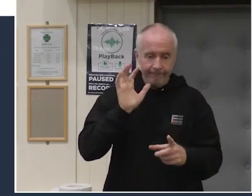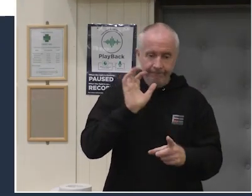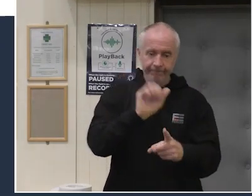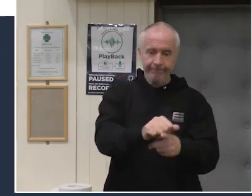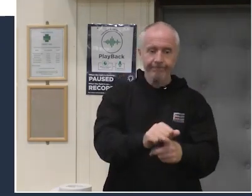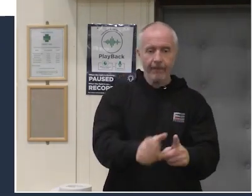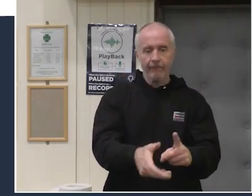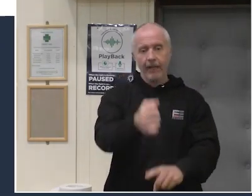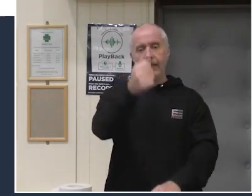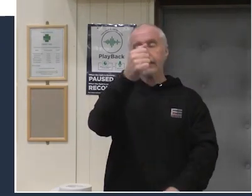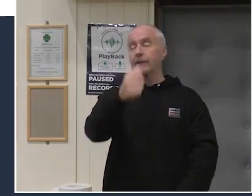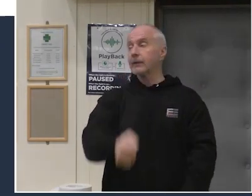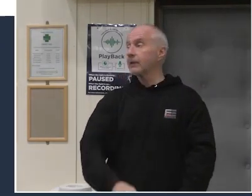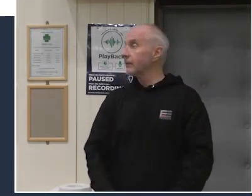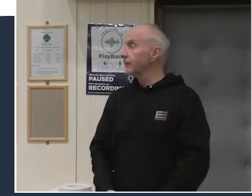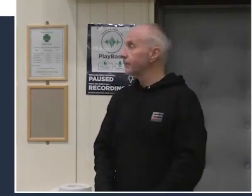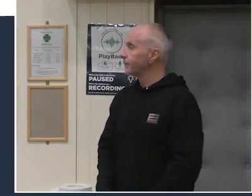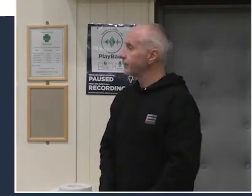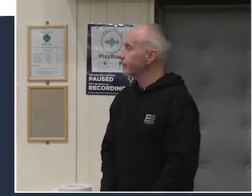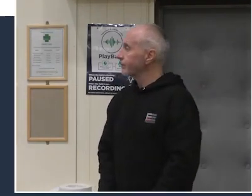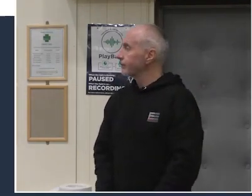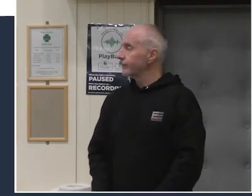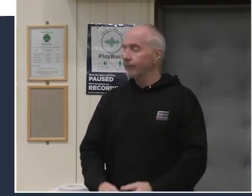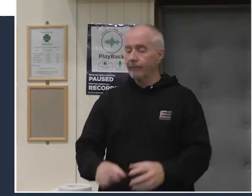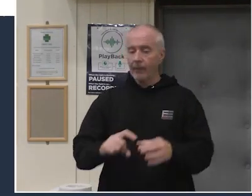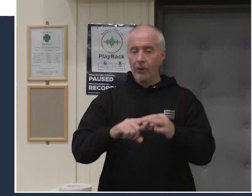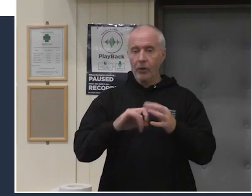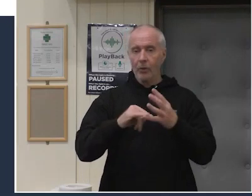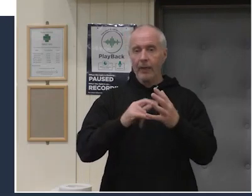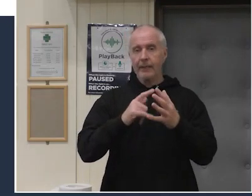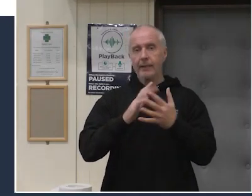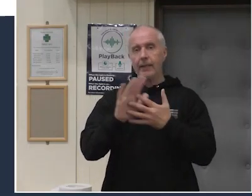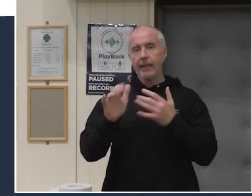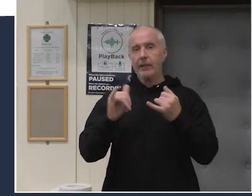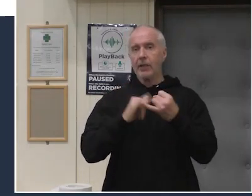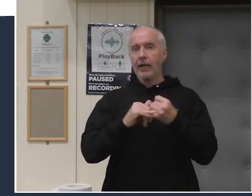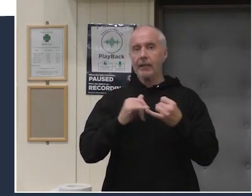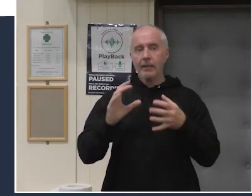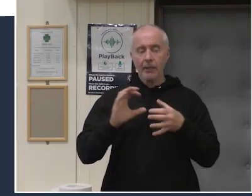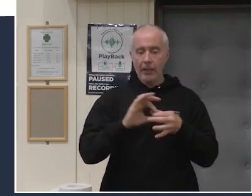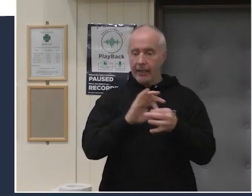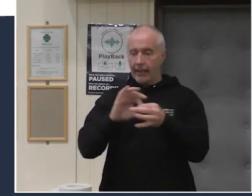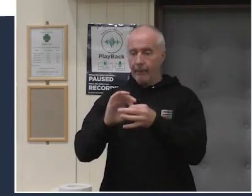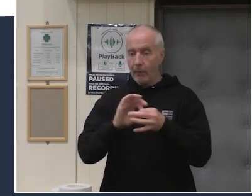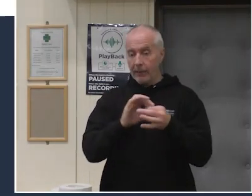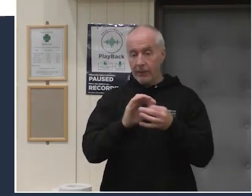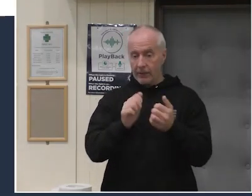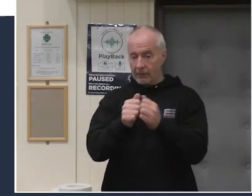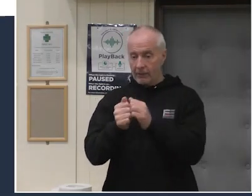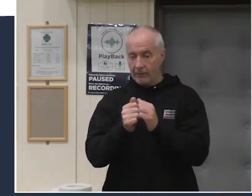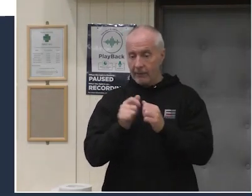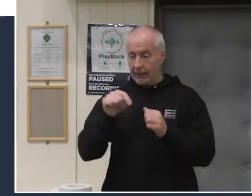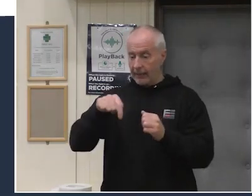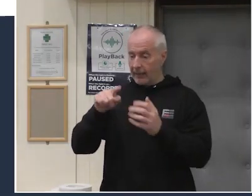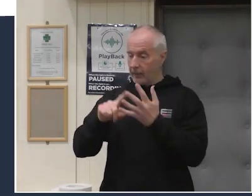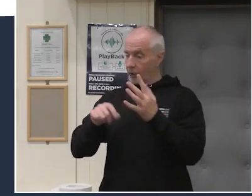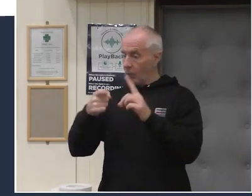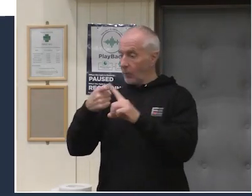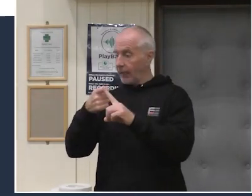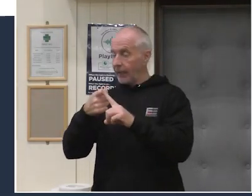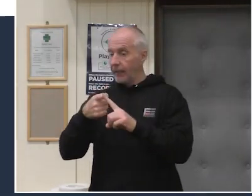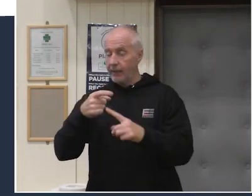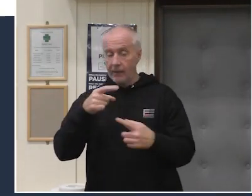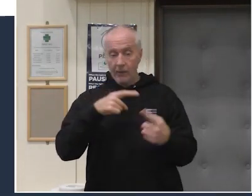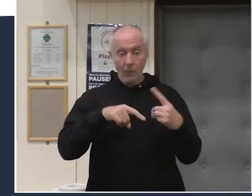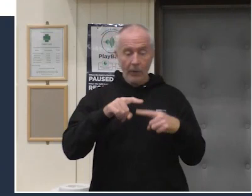And rounding it off, QSHS collaboration in the UK, we are looking